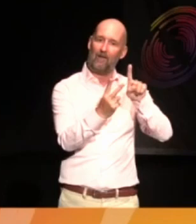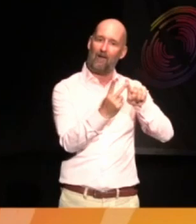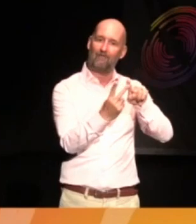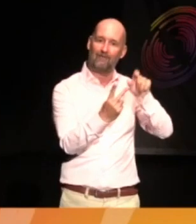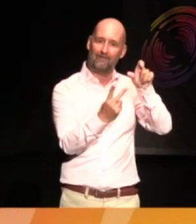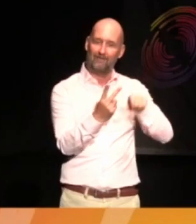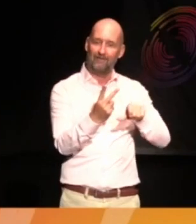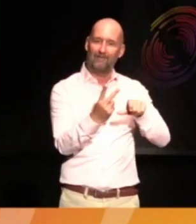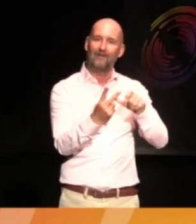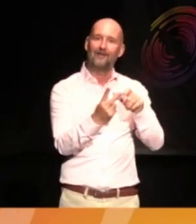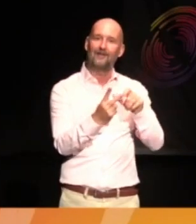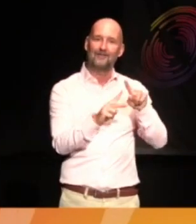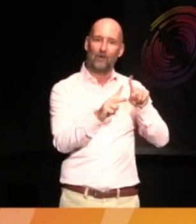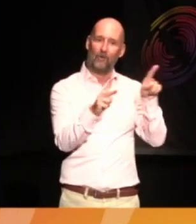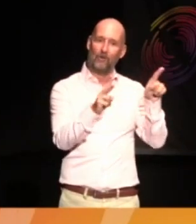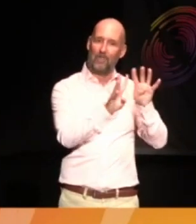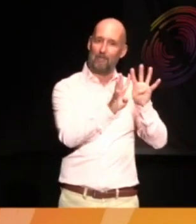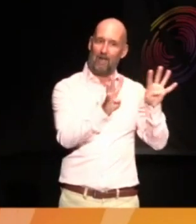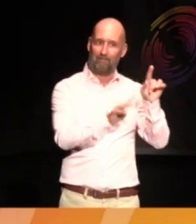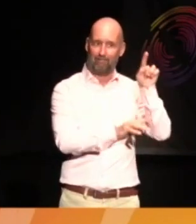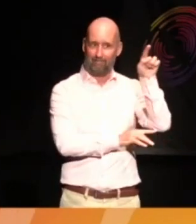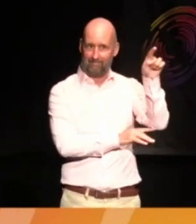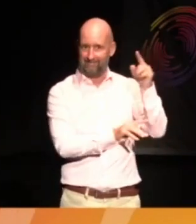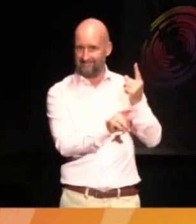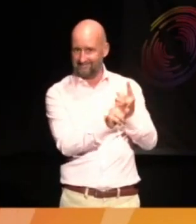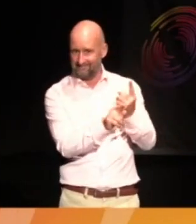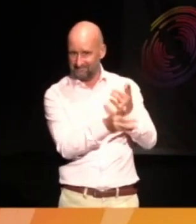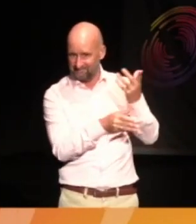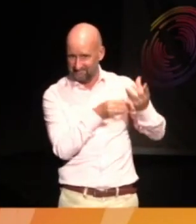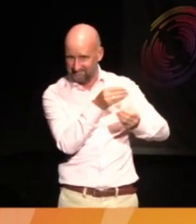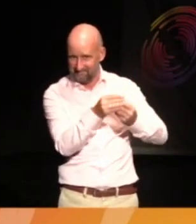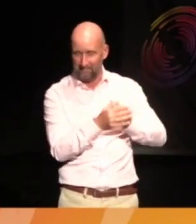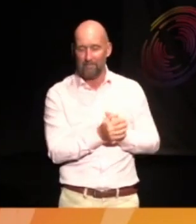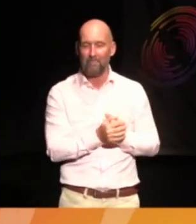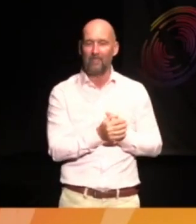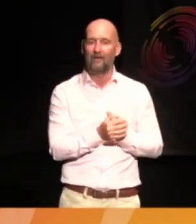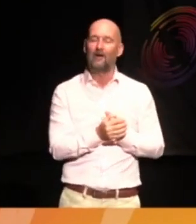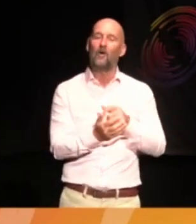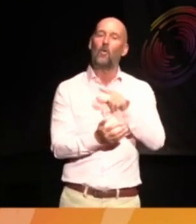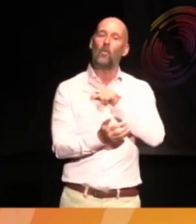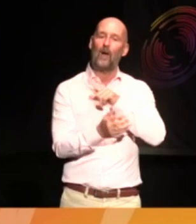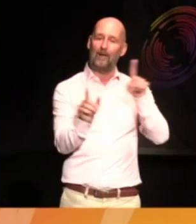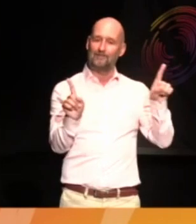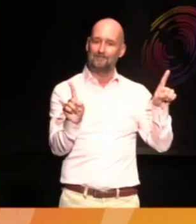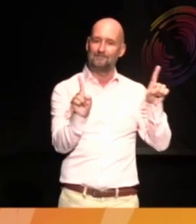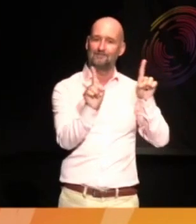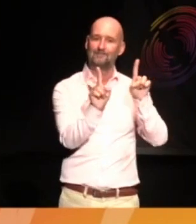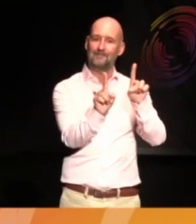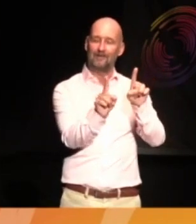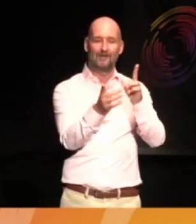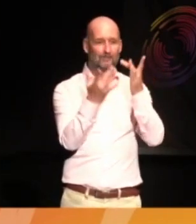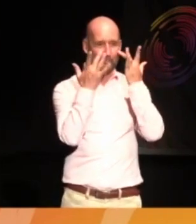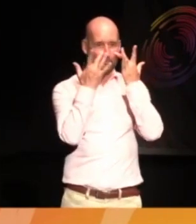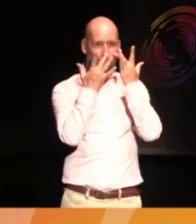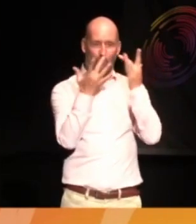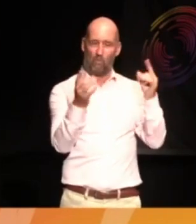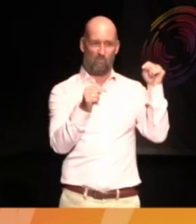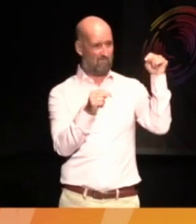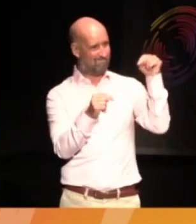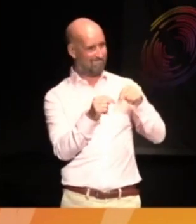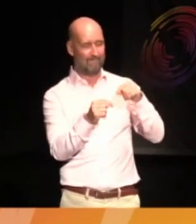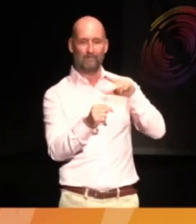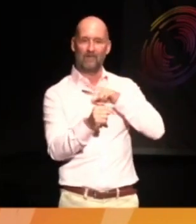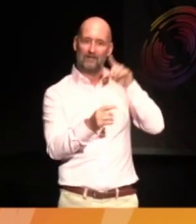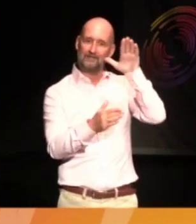actually speaking on another panel right now. And we essentially try to highlight the narratives and experiences